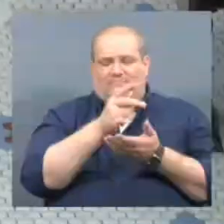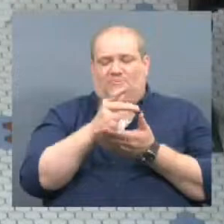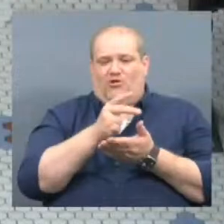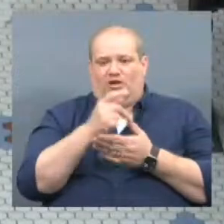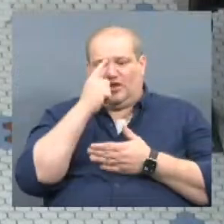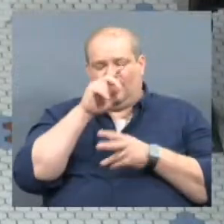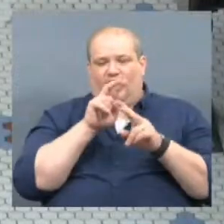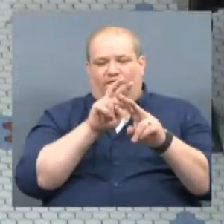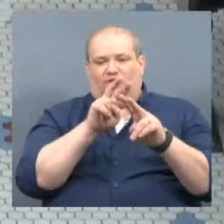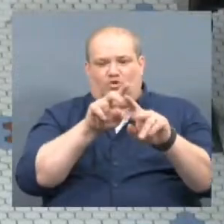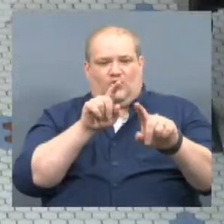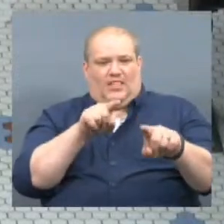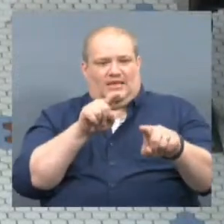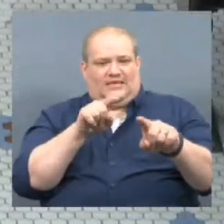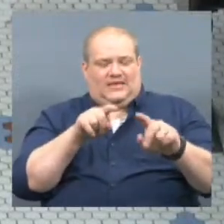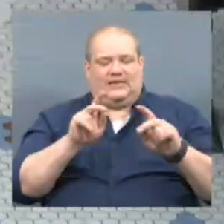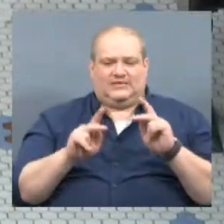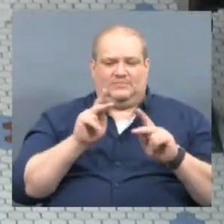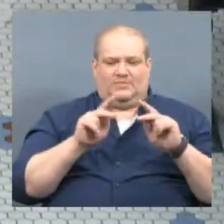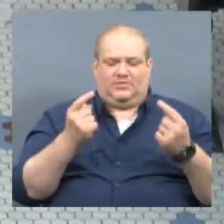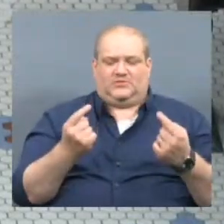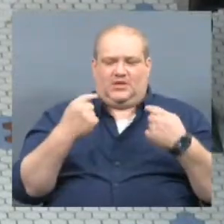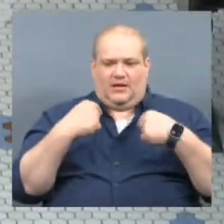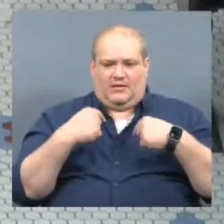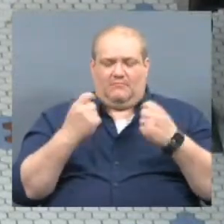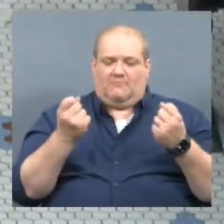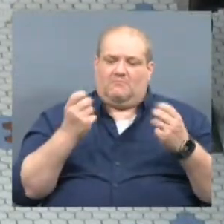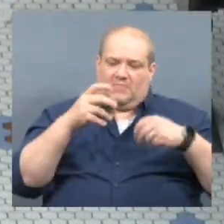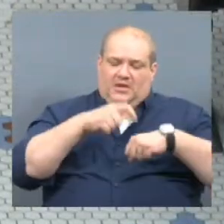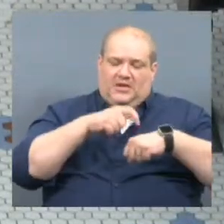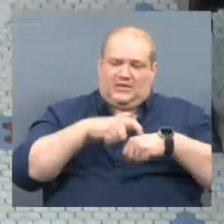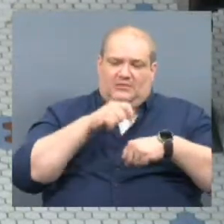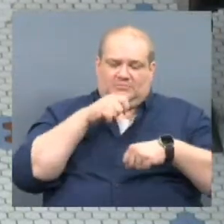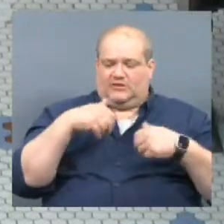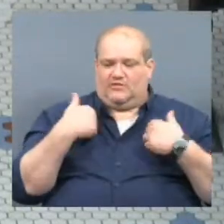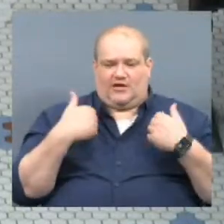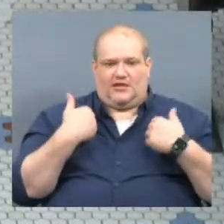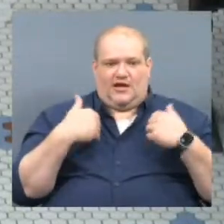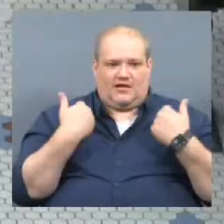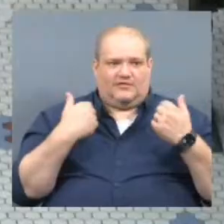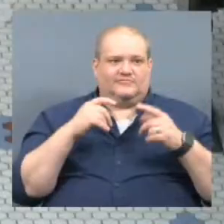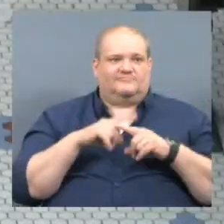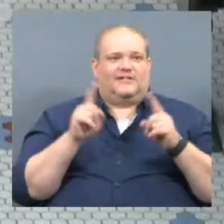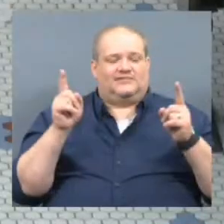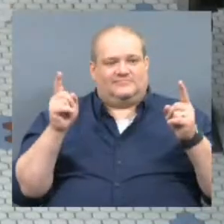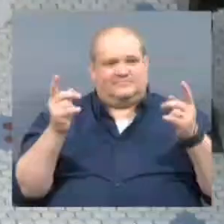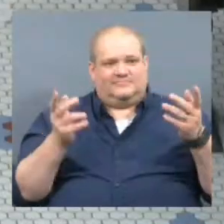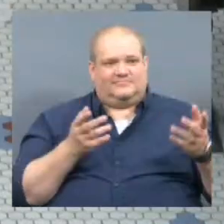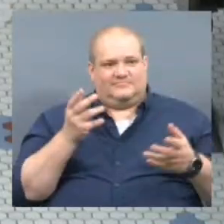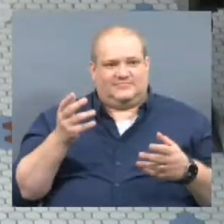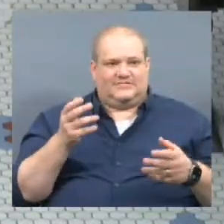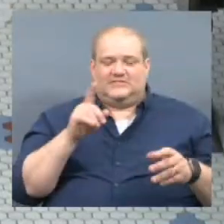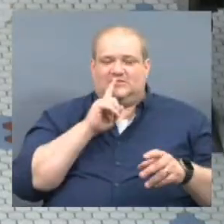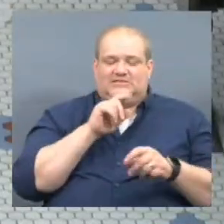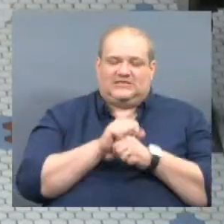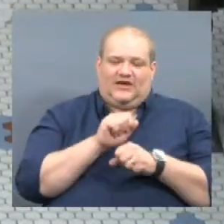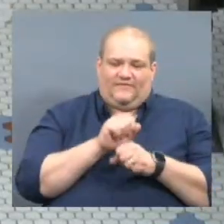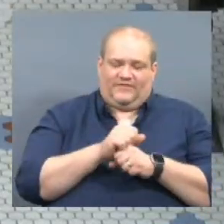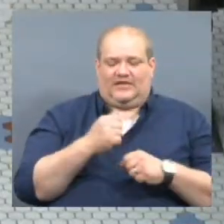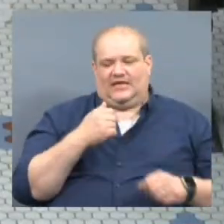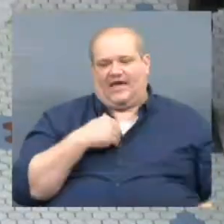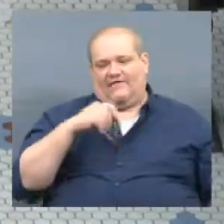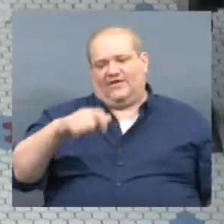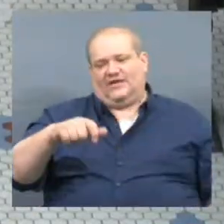for funeral attendants, people to come, which a lot of times are not very young. But there is definitely a